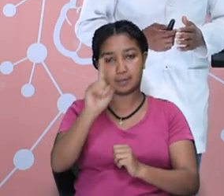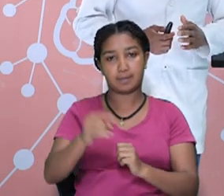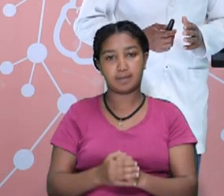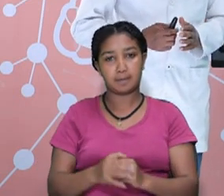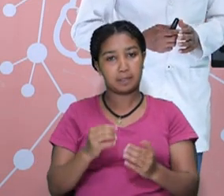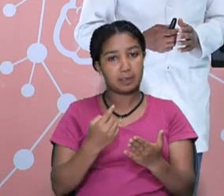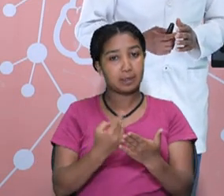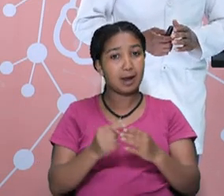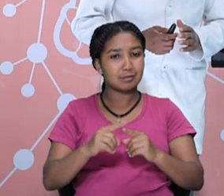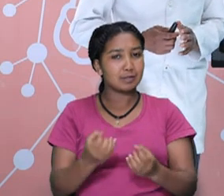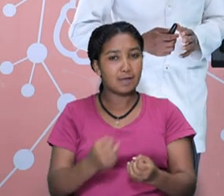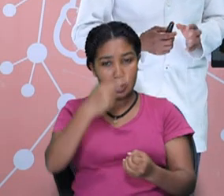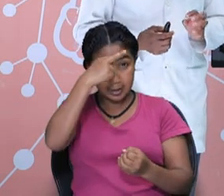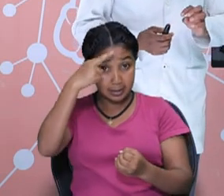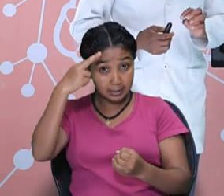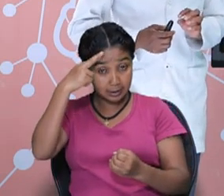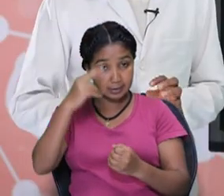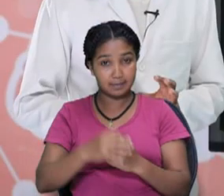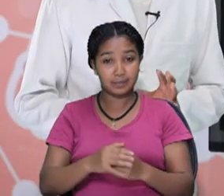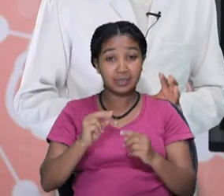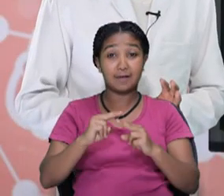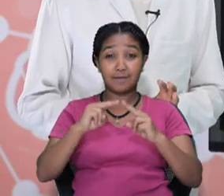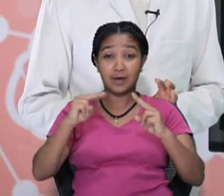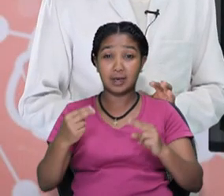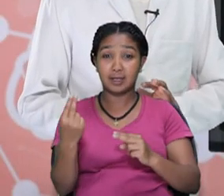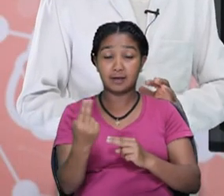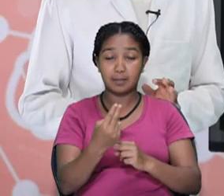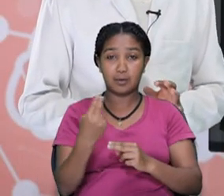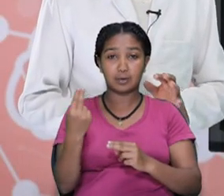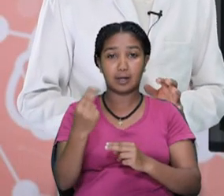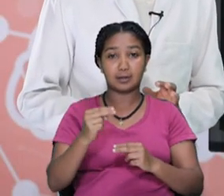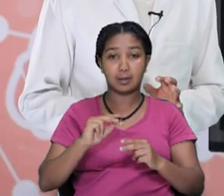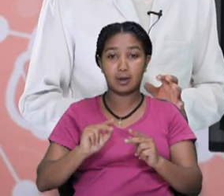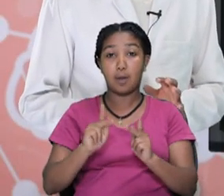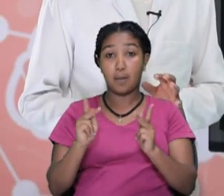Of course, there are several reasons. The very important part